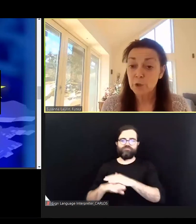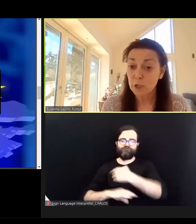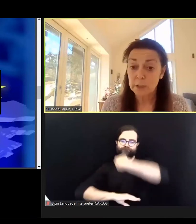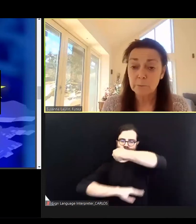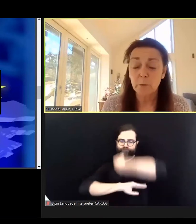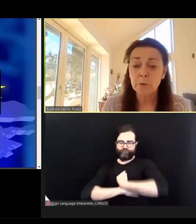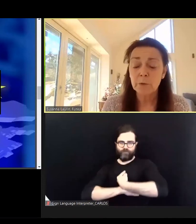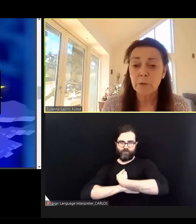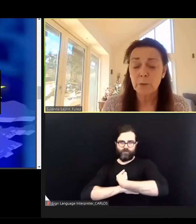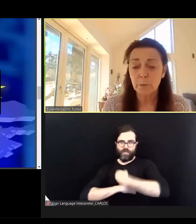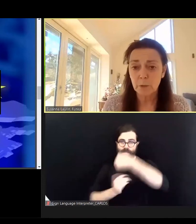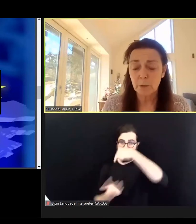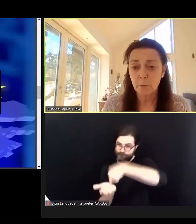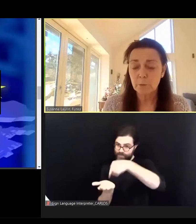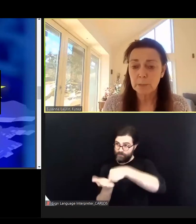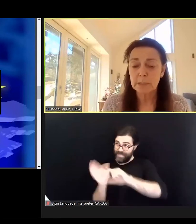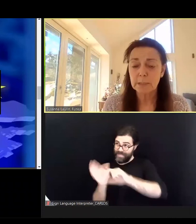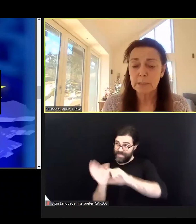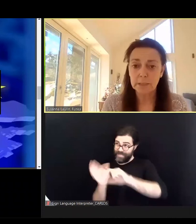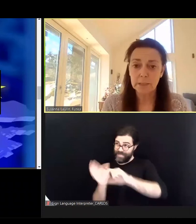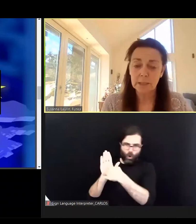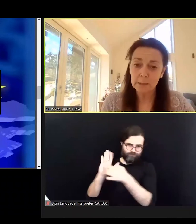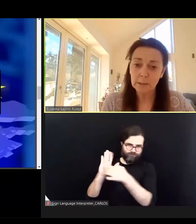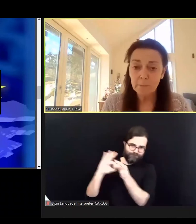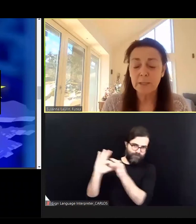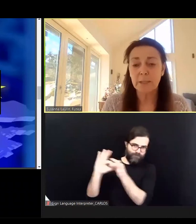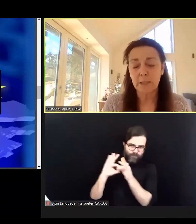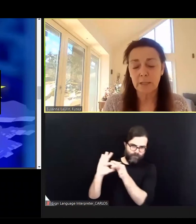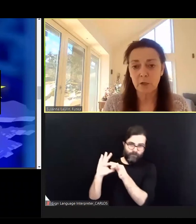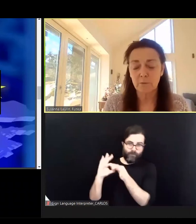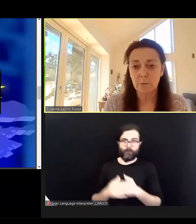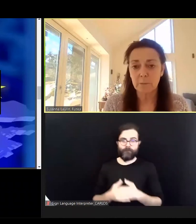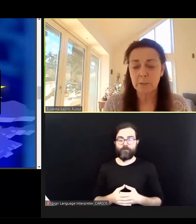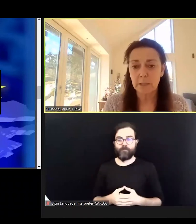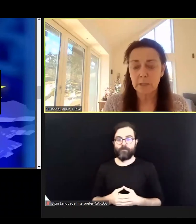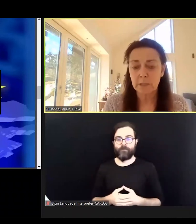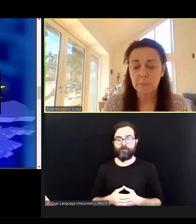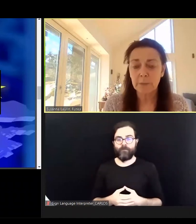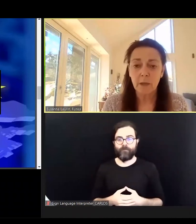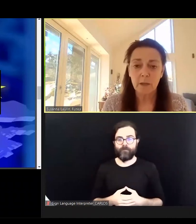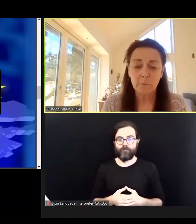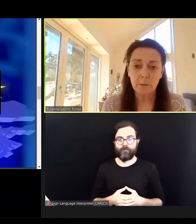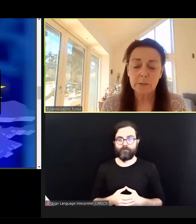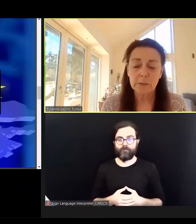If it could be public, non-profit or commercial, that is not the